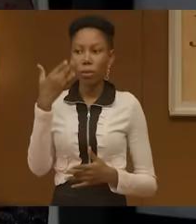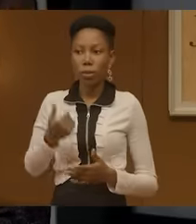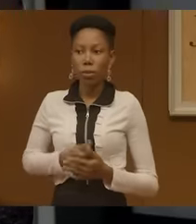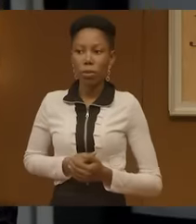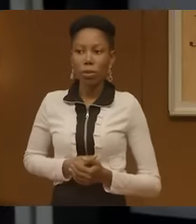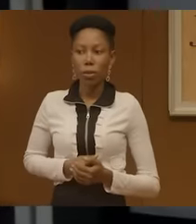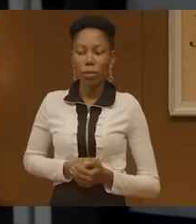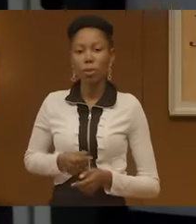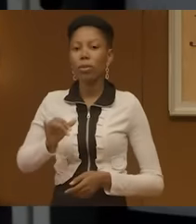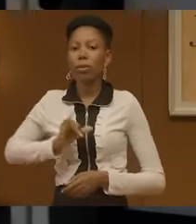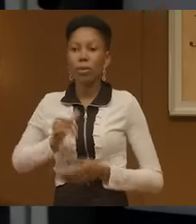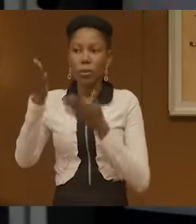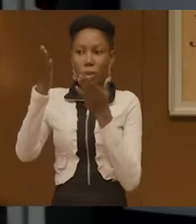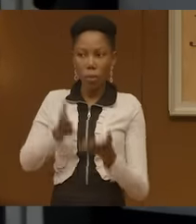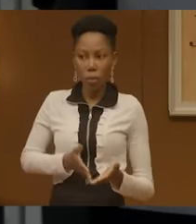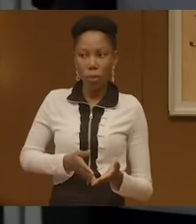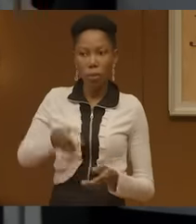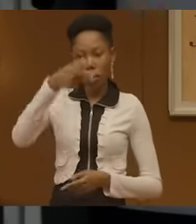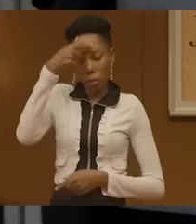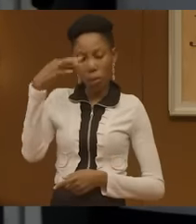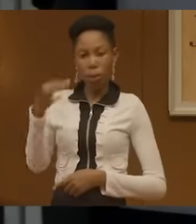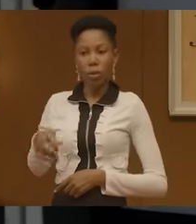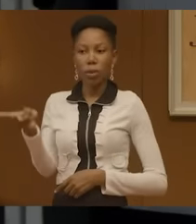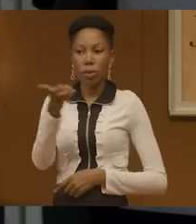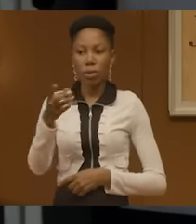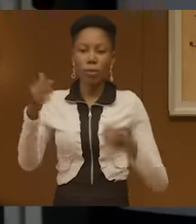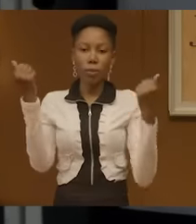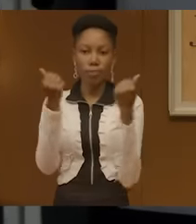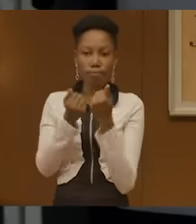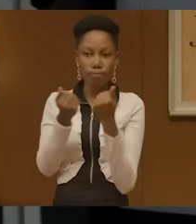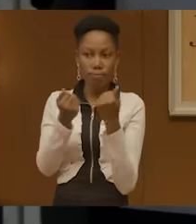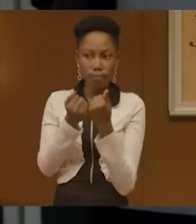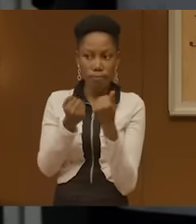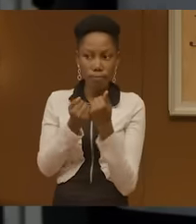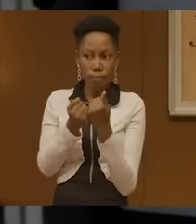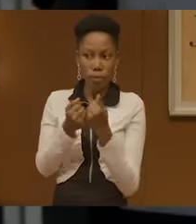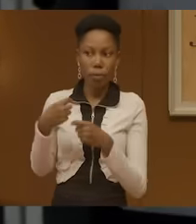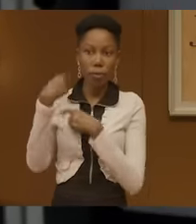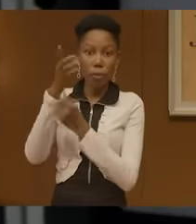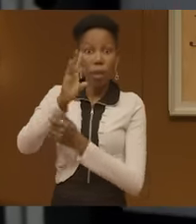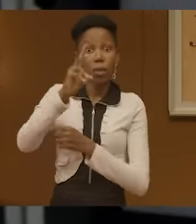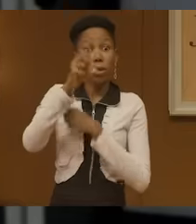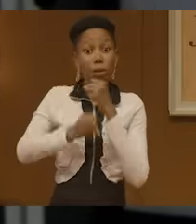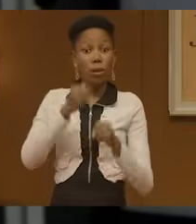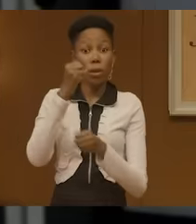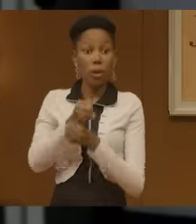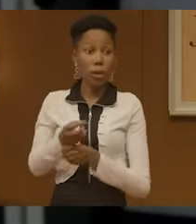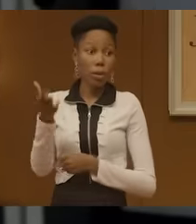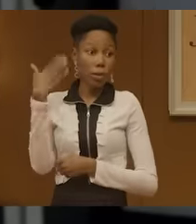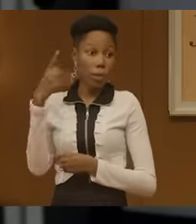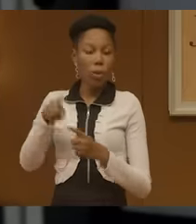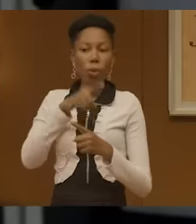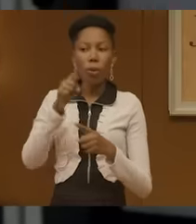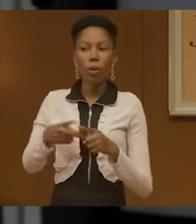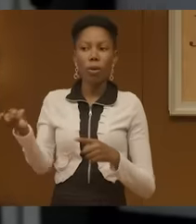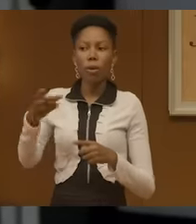I brought him to the court because of the domestic violence that we have been happening since, let me say, 7 years ago. When did you get